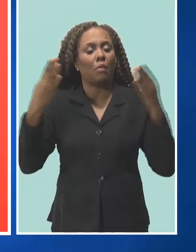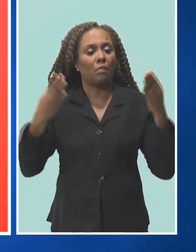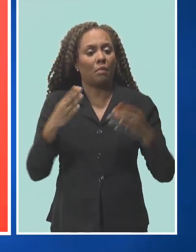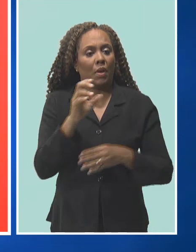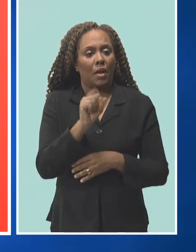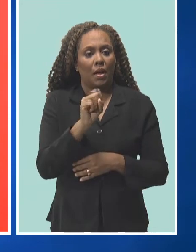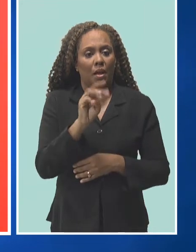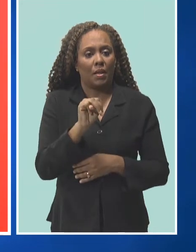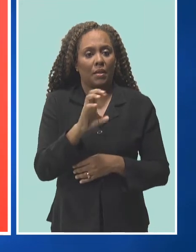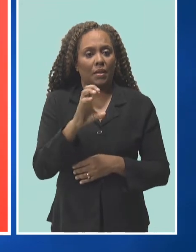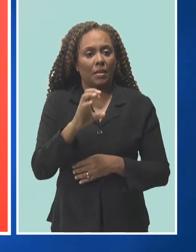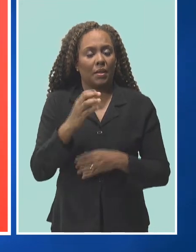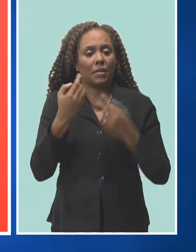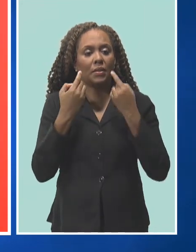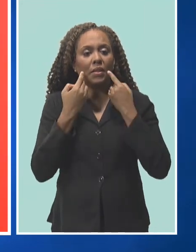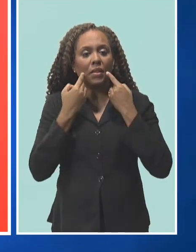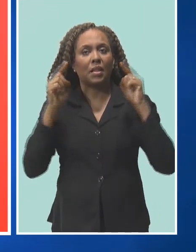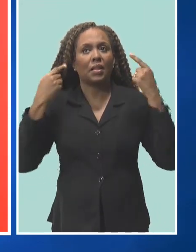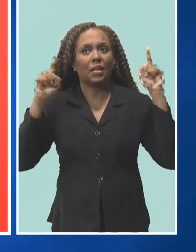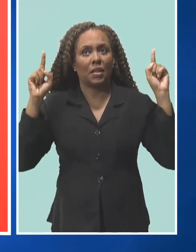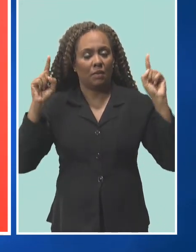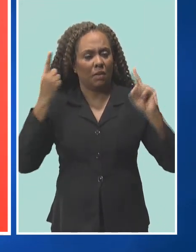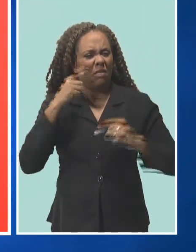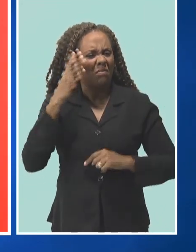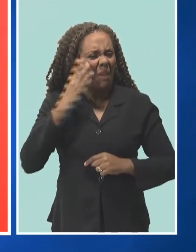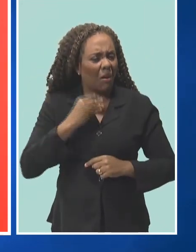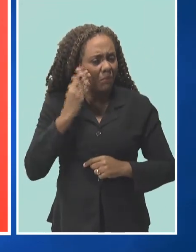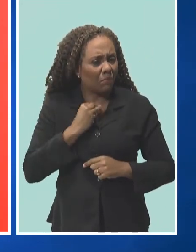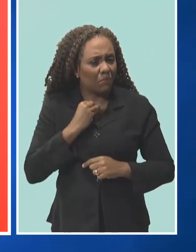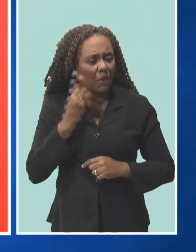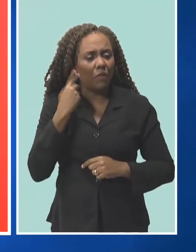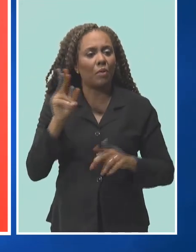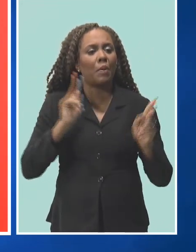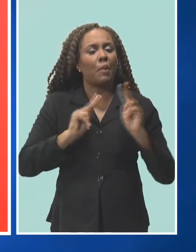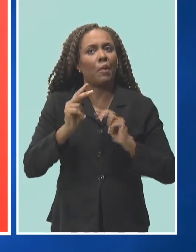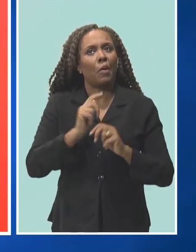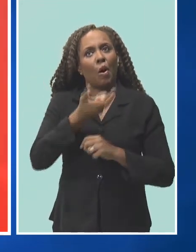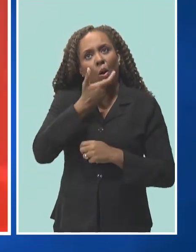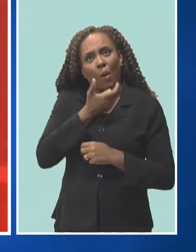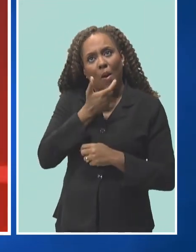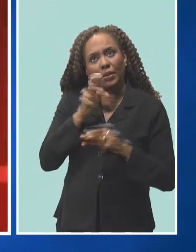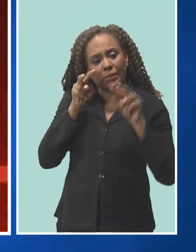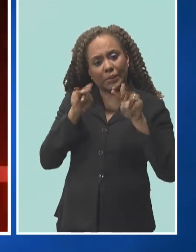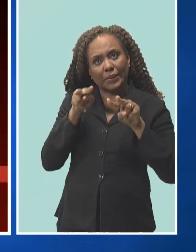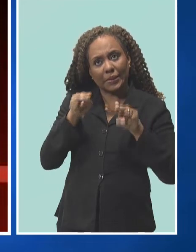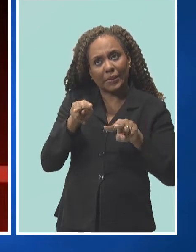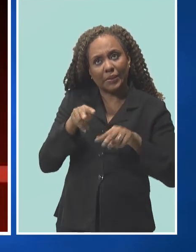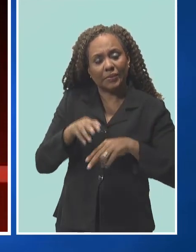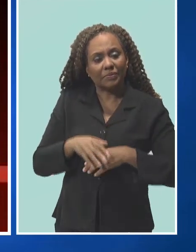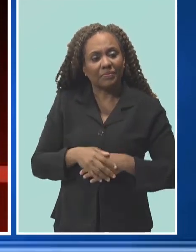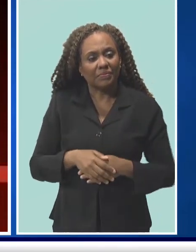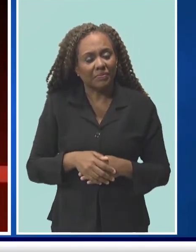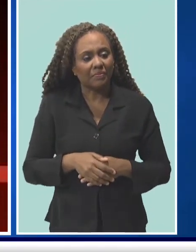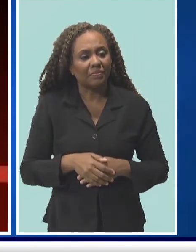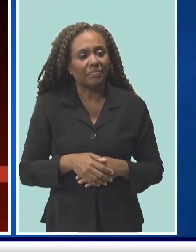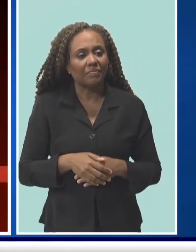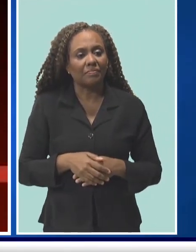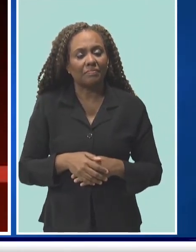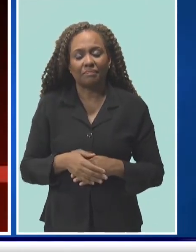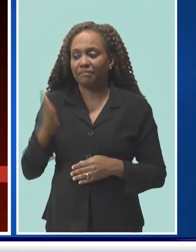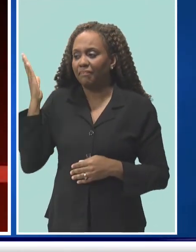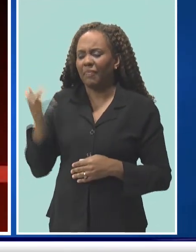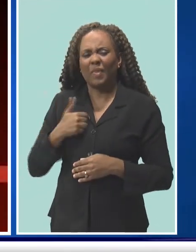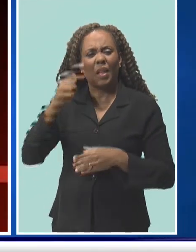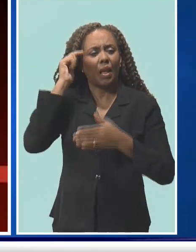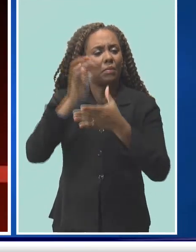was successful with its delivery of the Spice Mass experience to viewers and listeners. Well, I believe last night's production